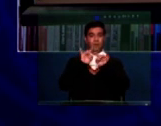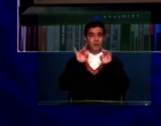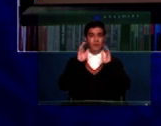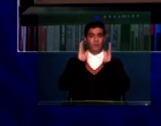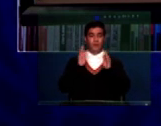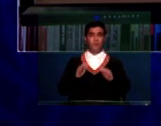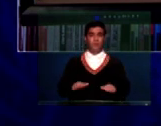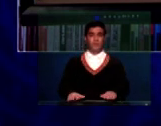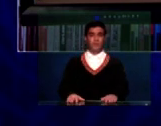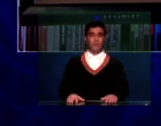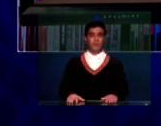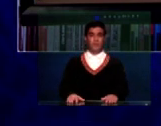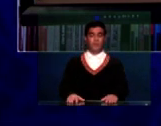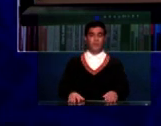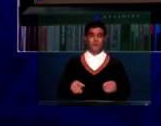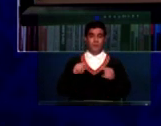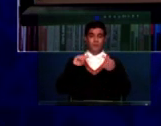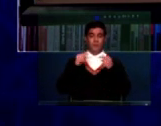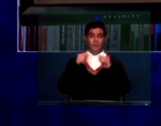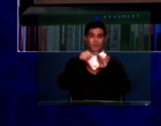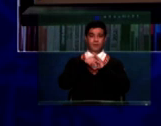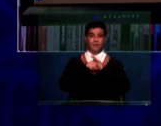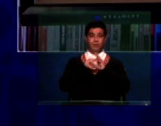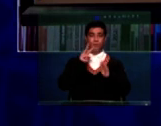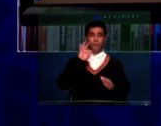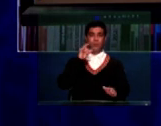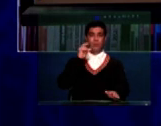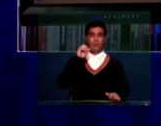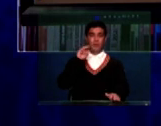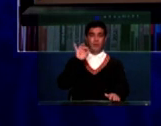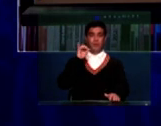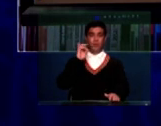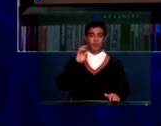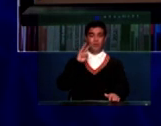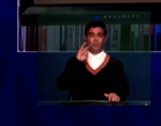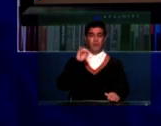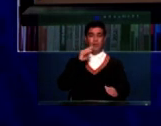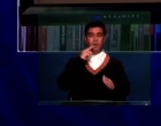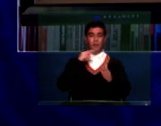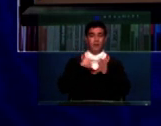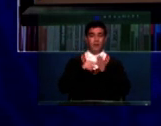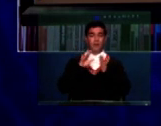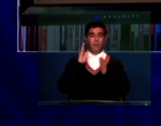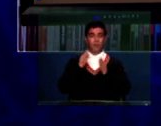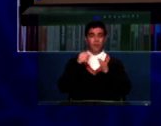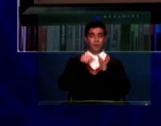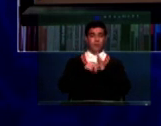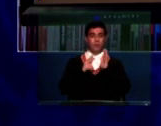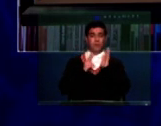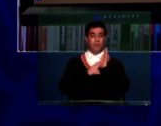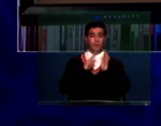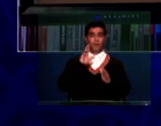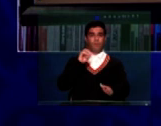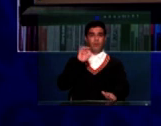o'tamiz. Reaksiya natijasida manganat iyoni manfiy zaryadli bo'lganligi uchun unga 8 ta